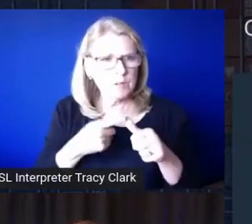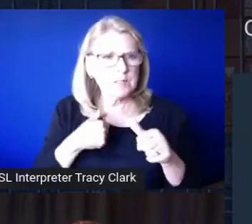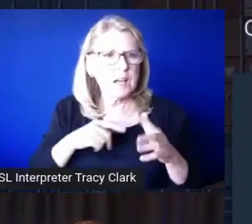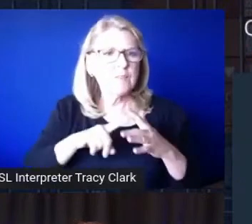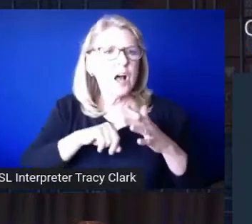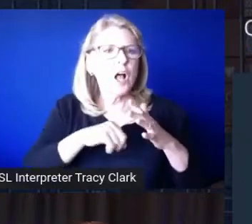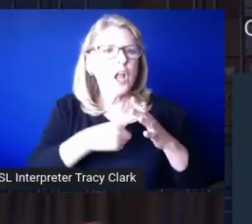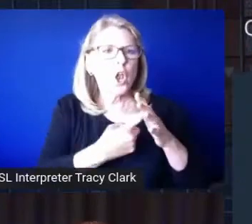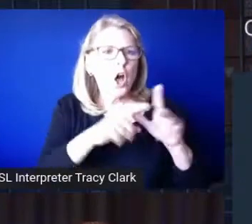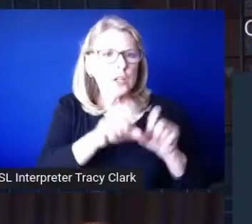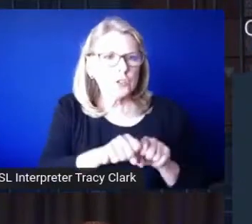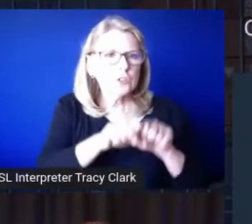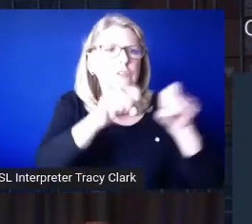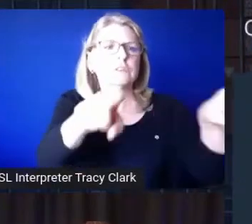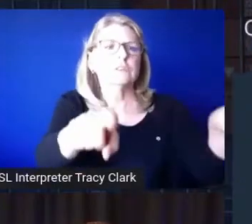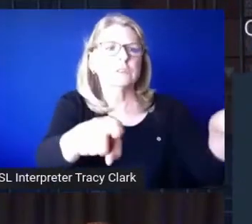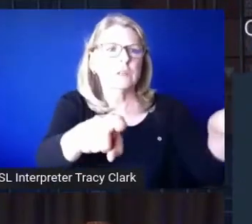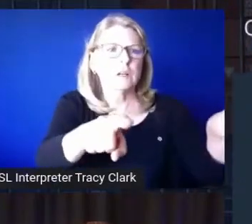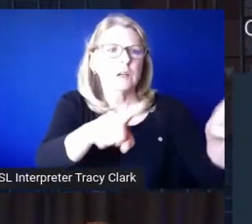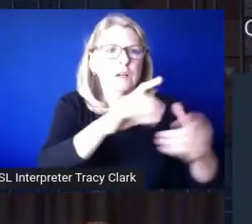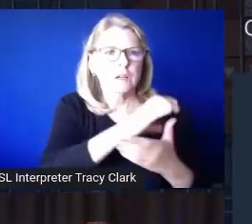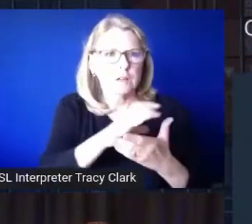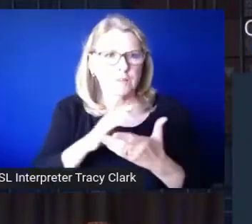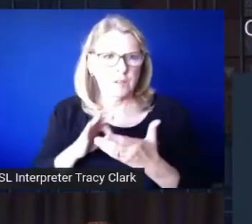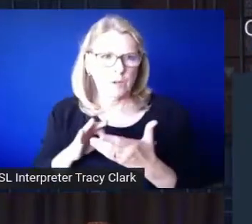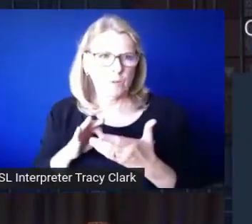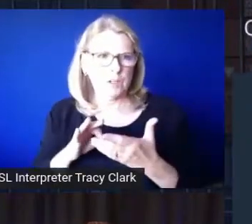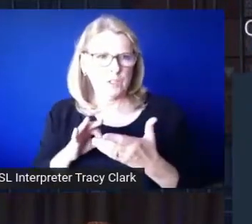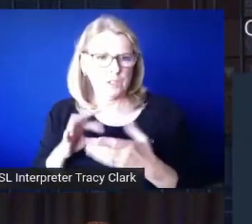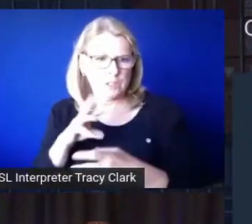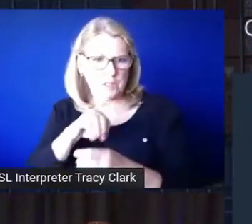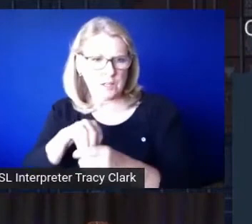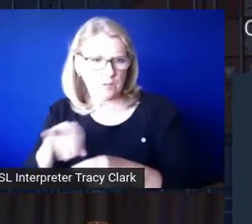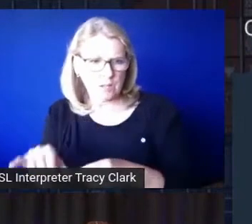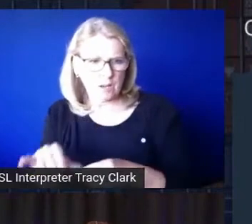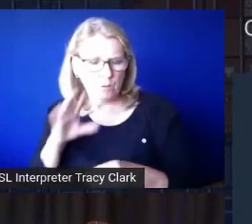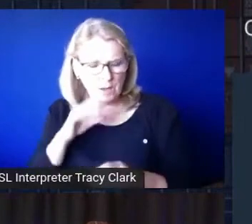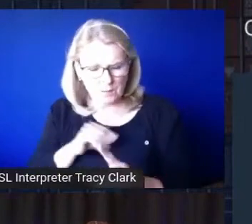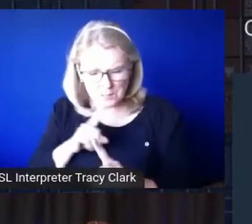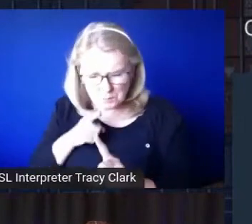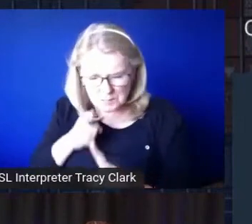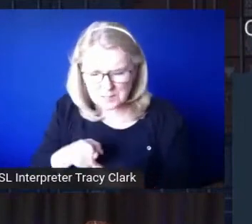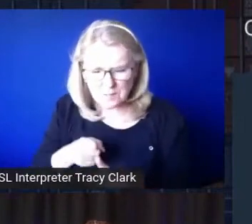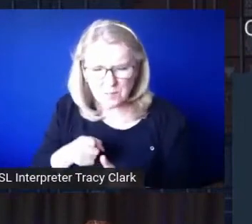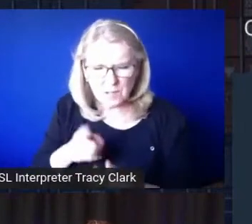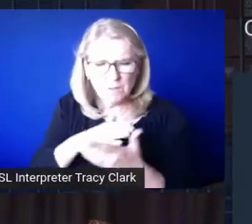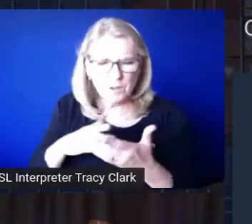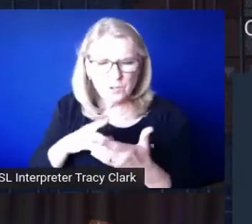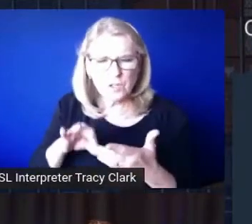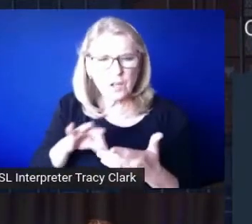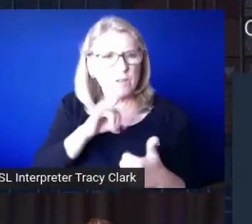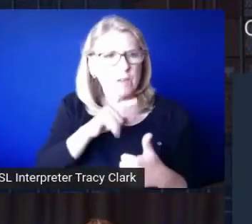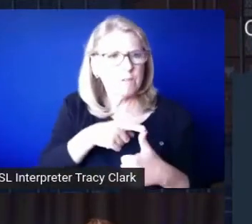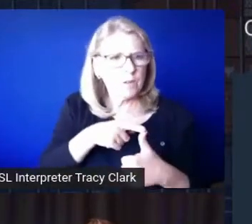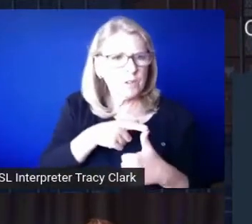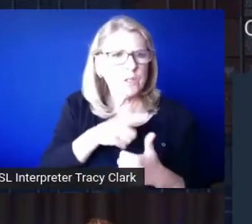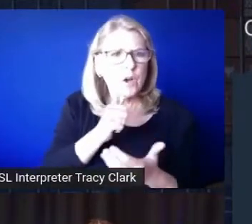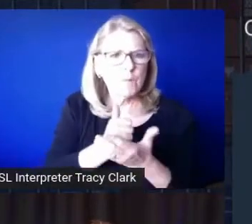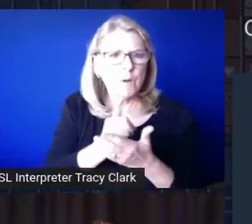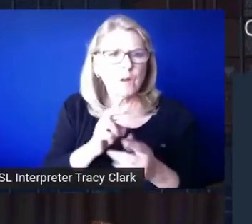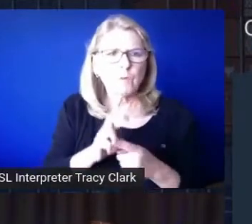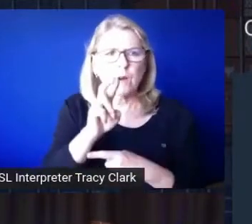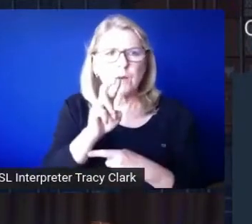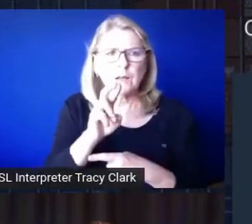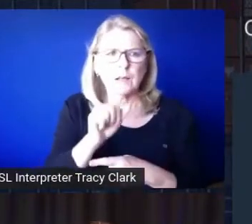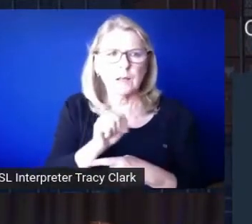policy probably tied to that. And it's going to have a specific version of that Bottlerocket AMI in there from when you initially spun it up. And so we want